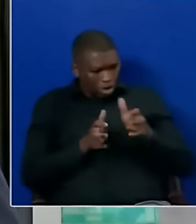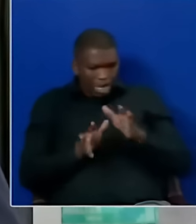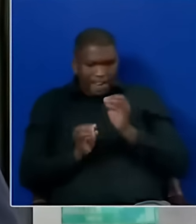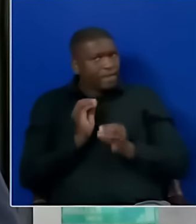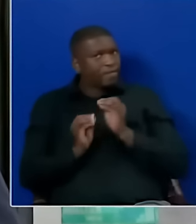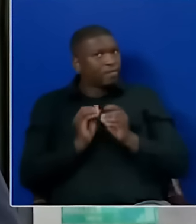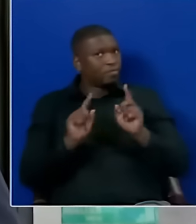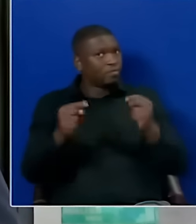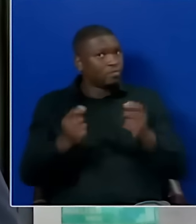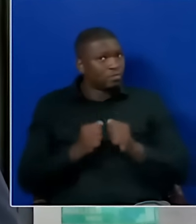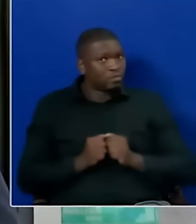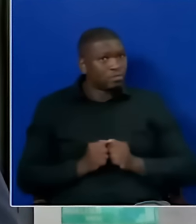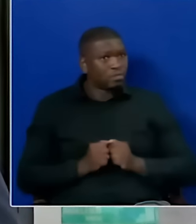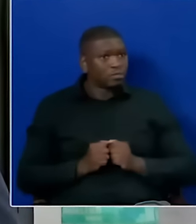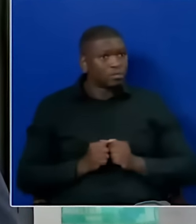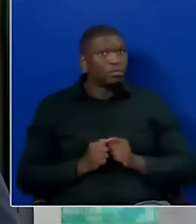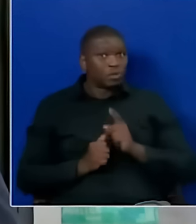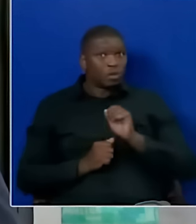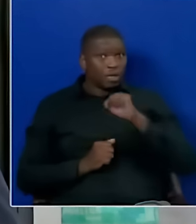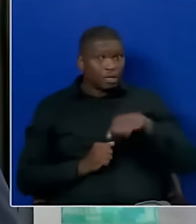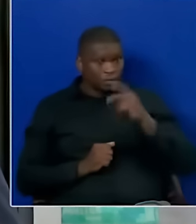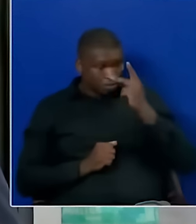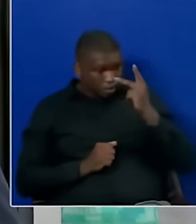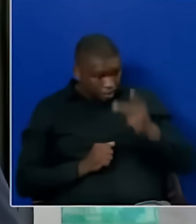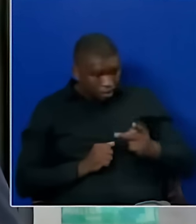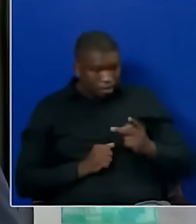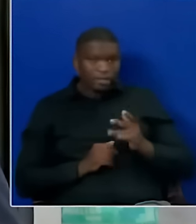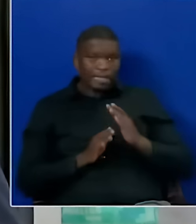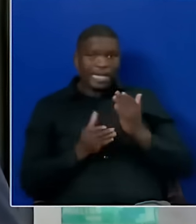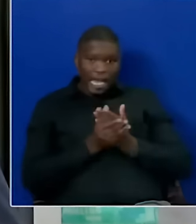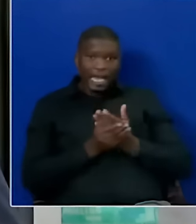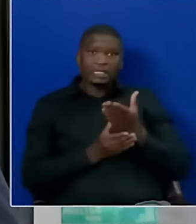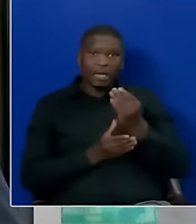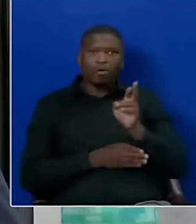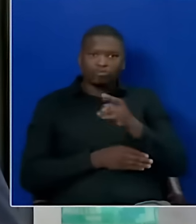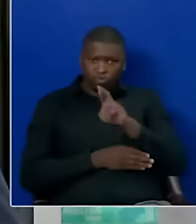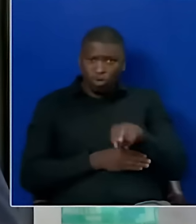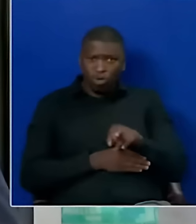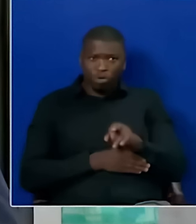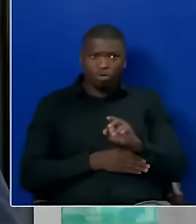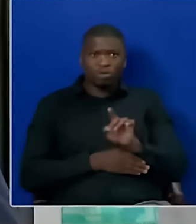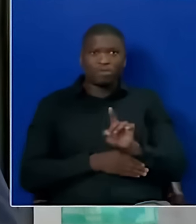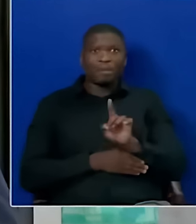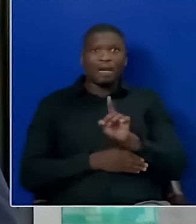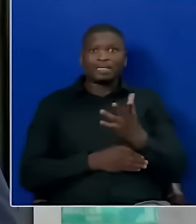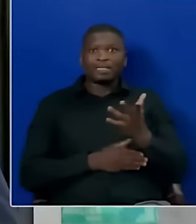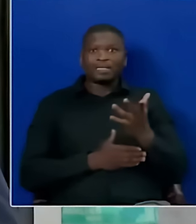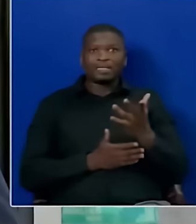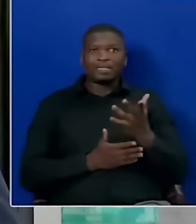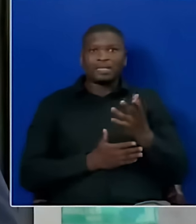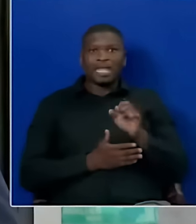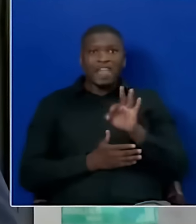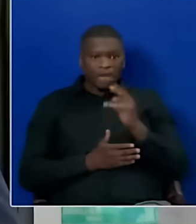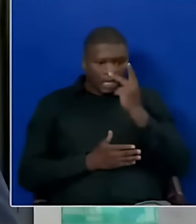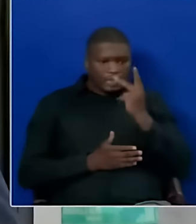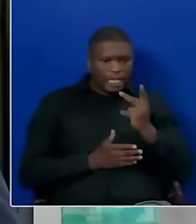So I see here the case number is wrong, but without having the advantage to see the seal back and see